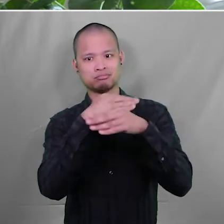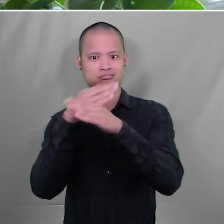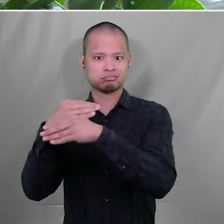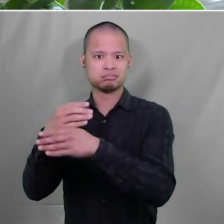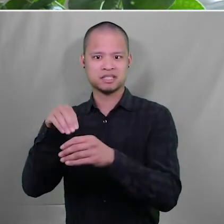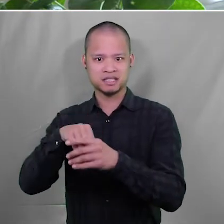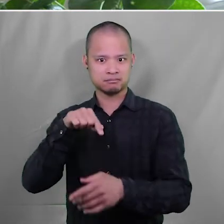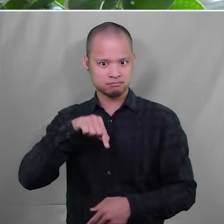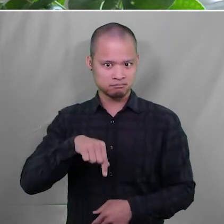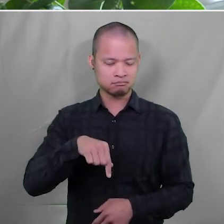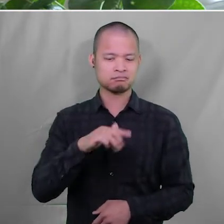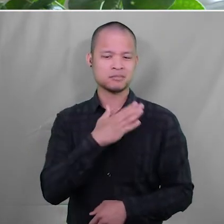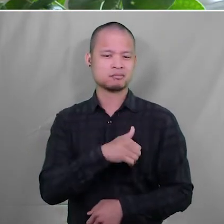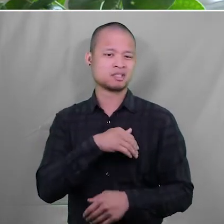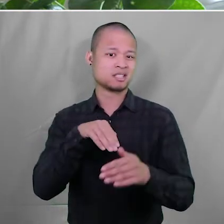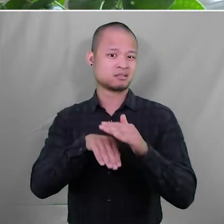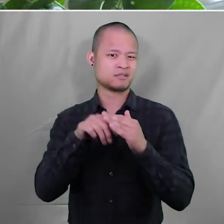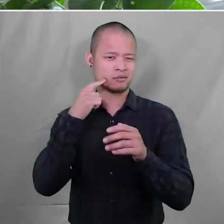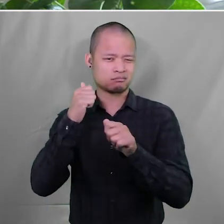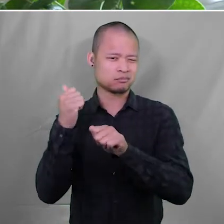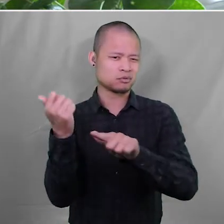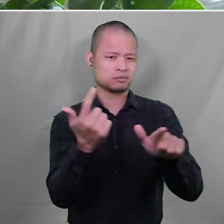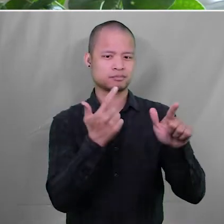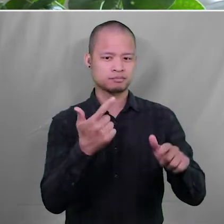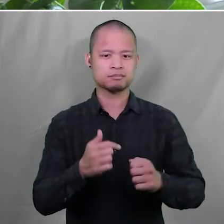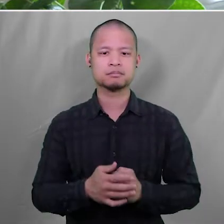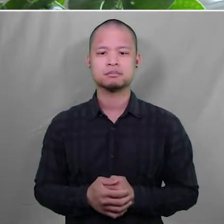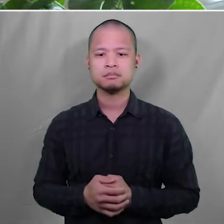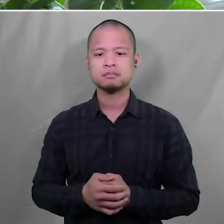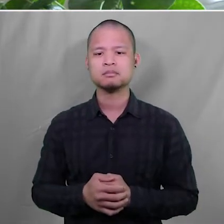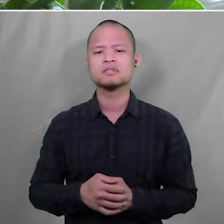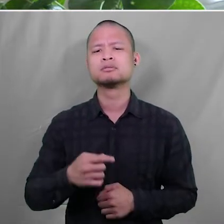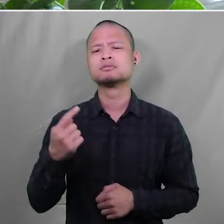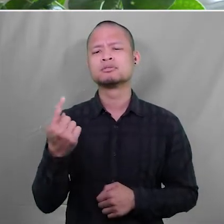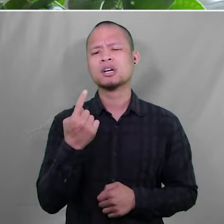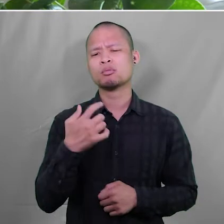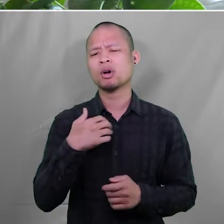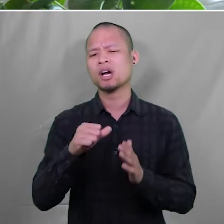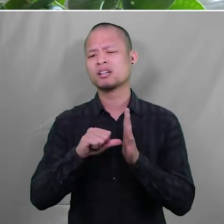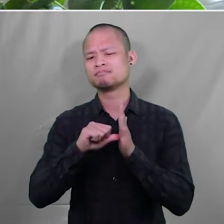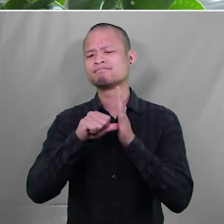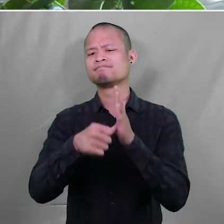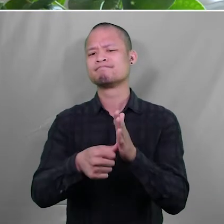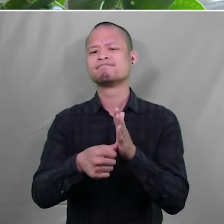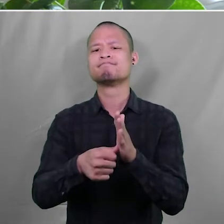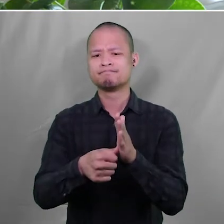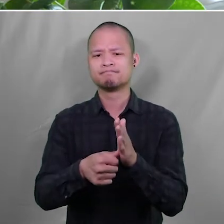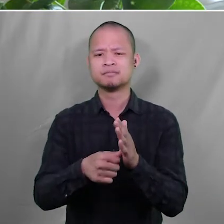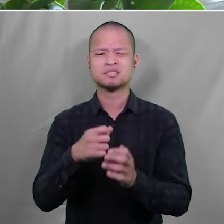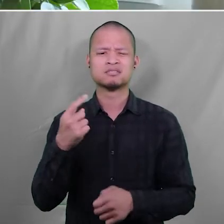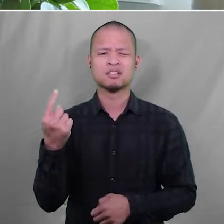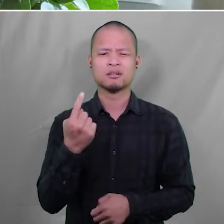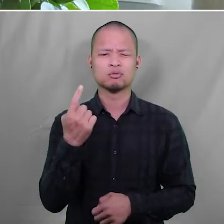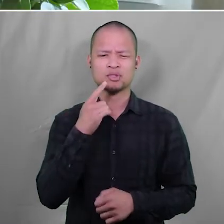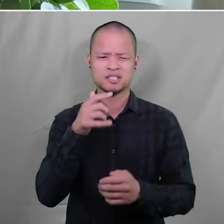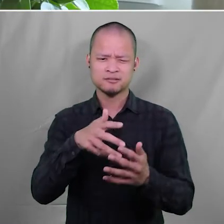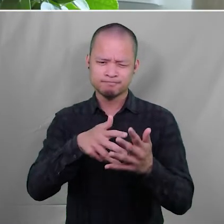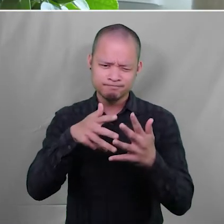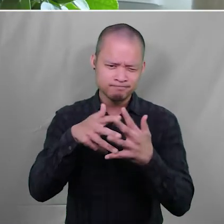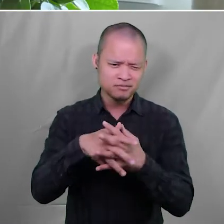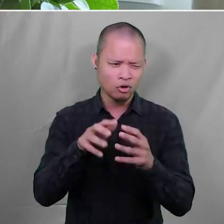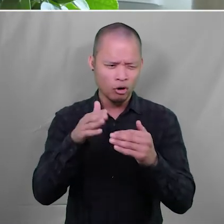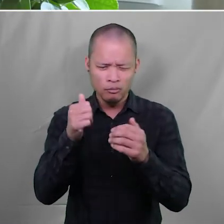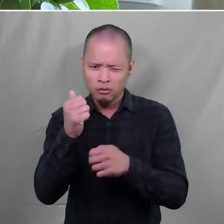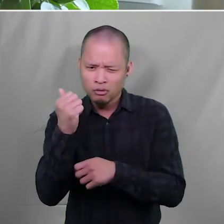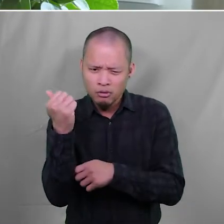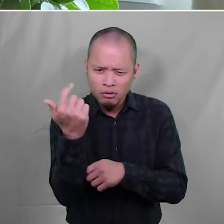more accessible Manitoba for all people. Something that I would like to highlight and something that is embedded in almost all